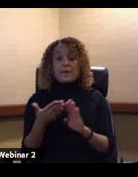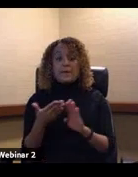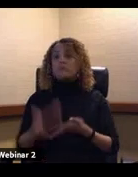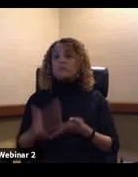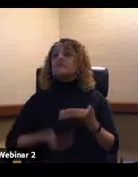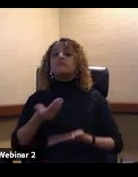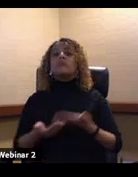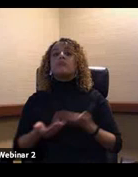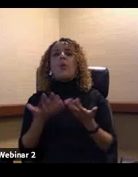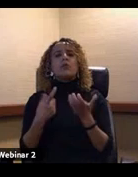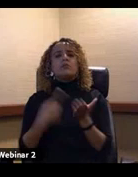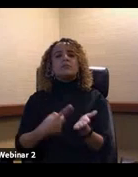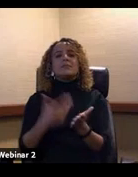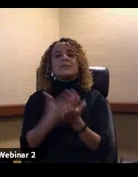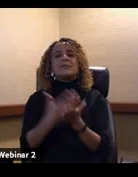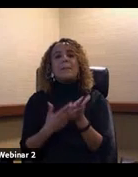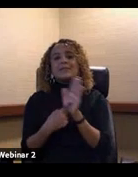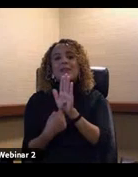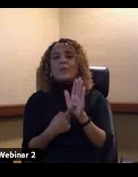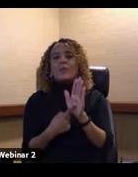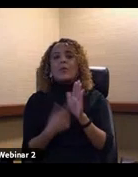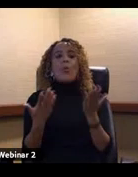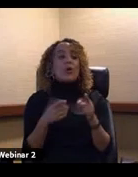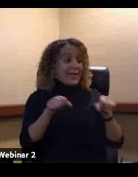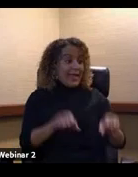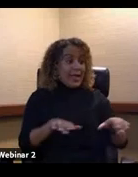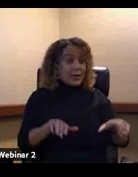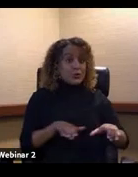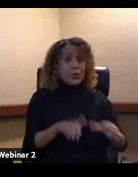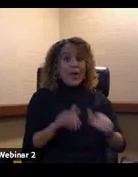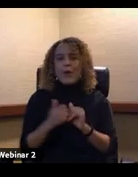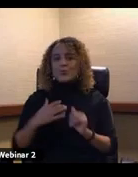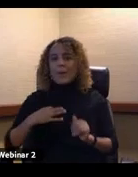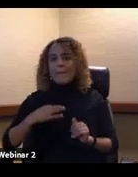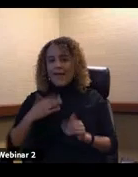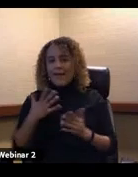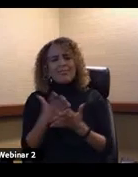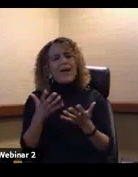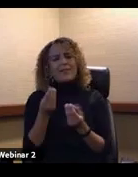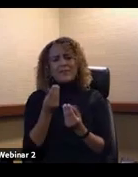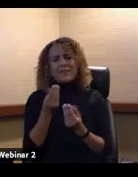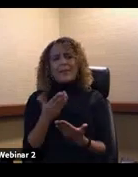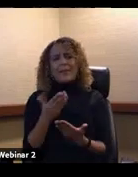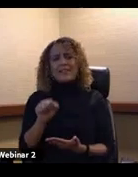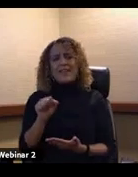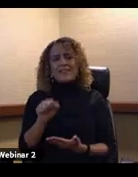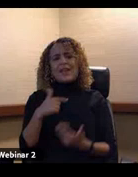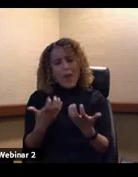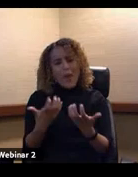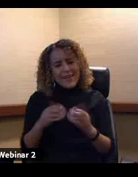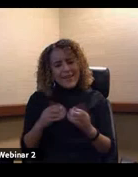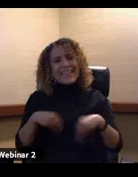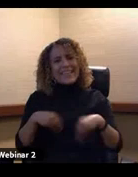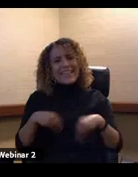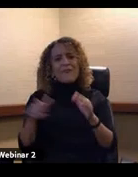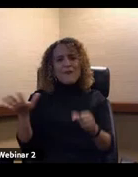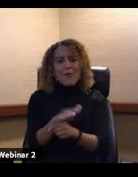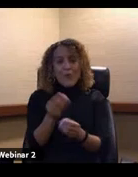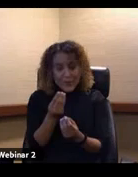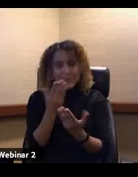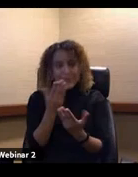Before I move on, I want to just go over some examples now that we've gone through everything about what you can do, how to apply. It's a lot of information. I just want to give a